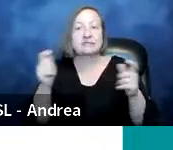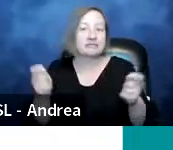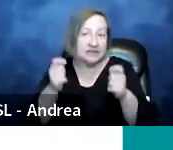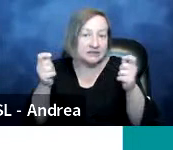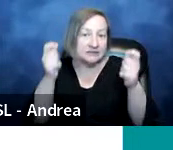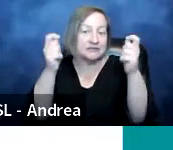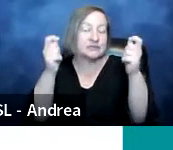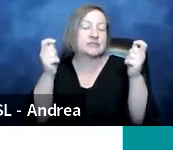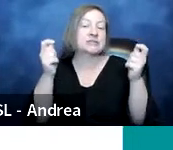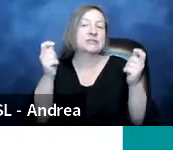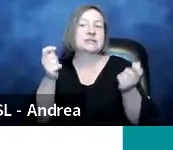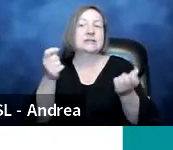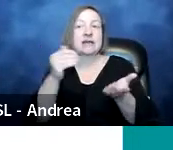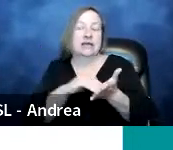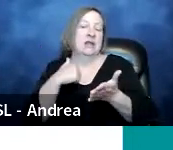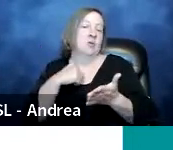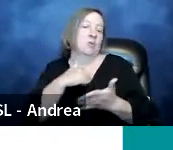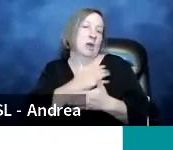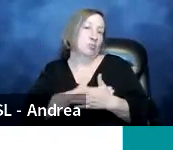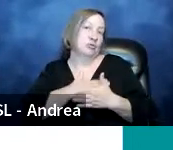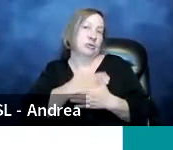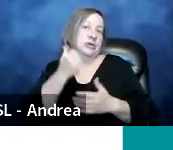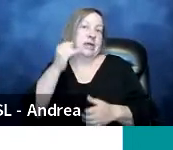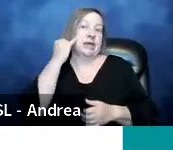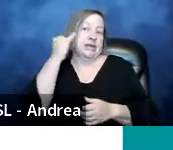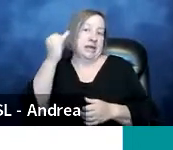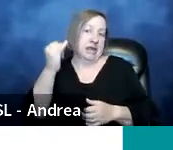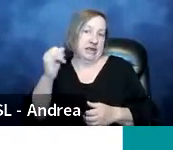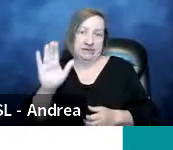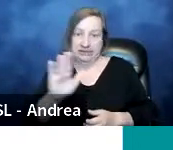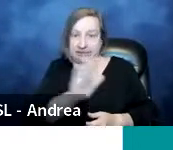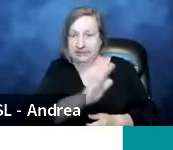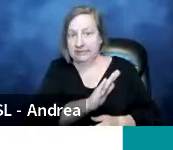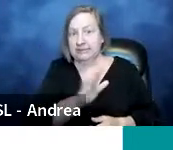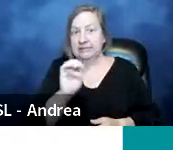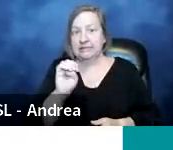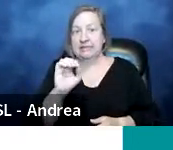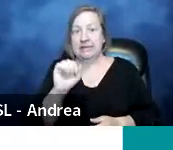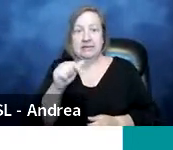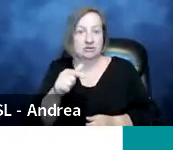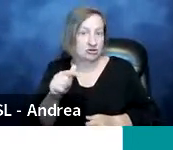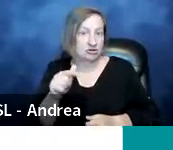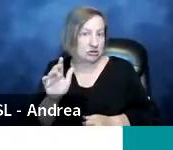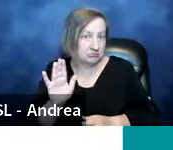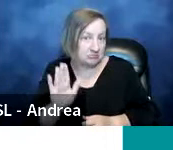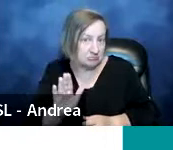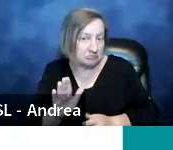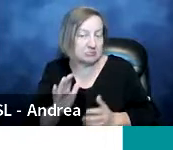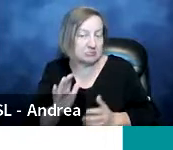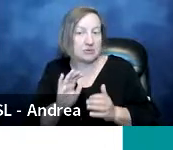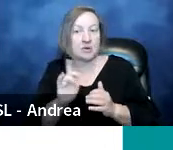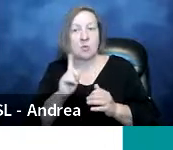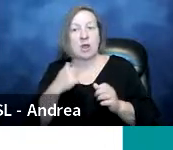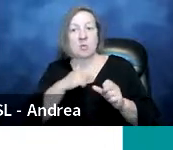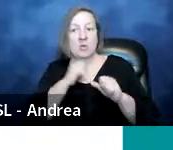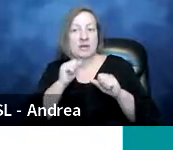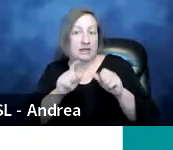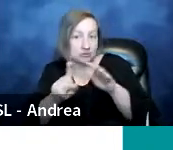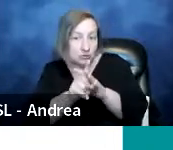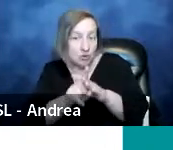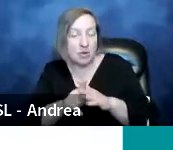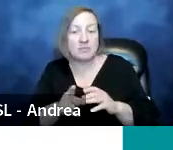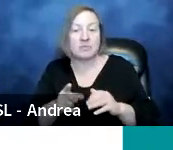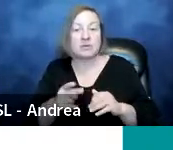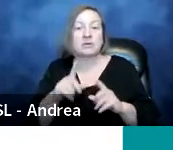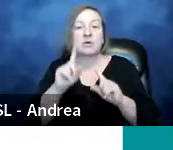we appreciate any ideas that that the EAG may have where we can show up. We were at the